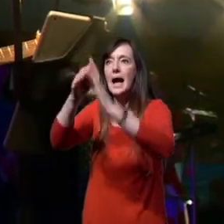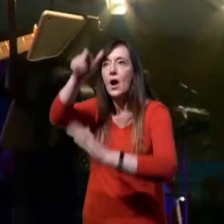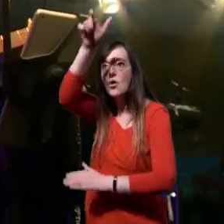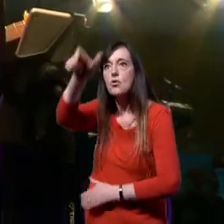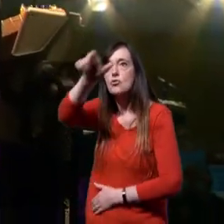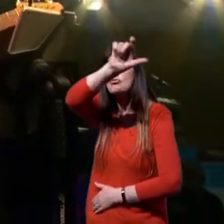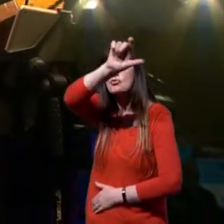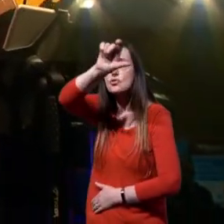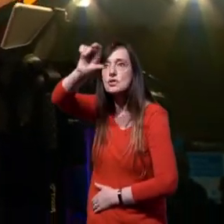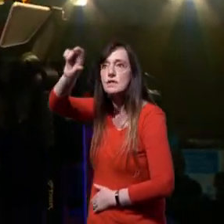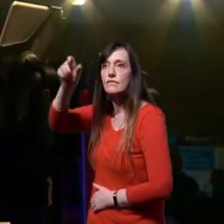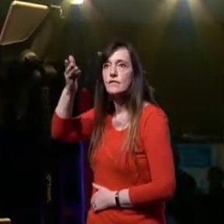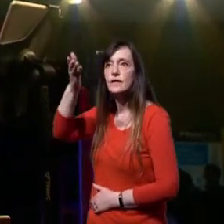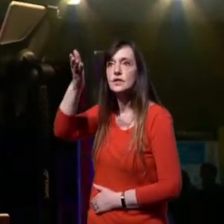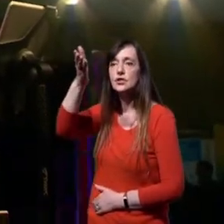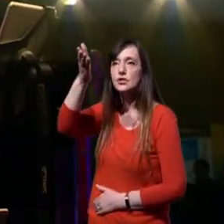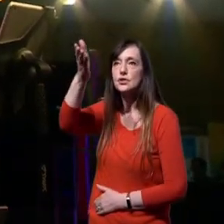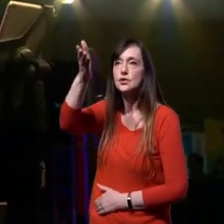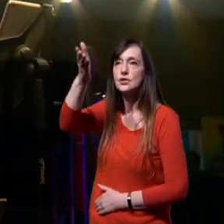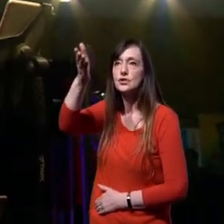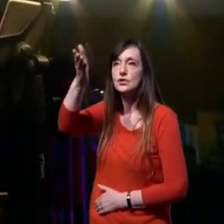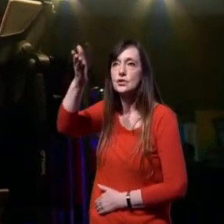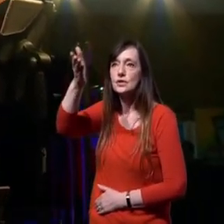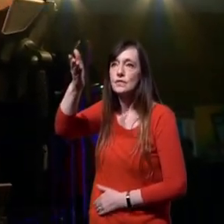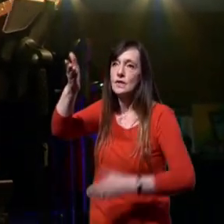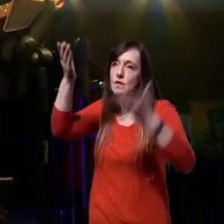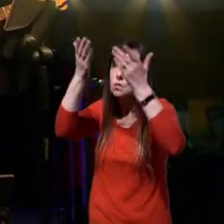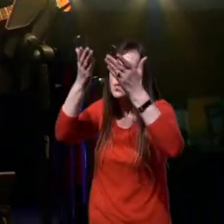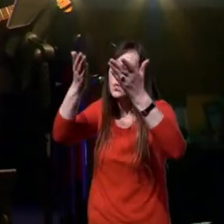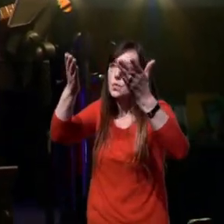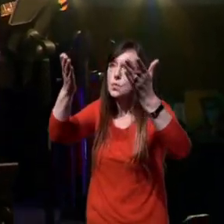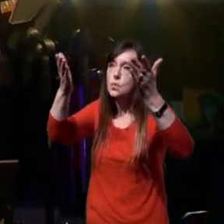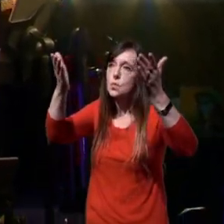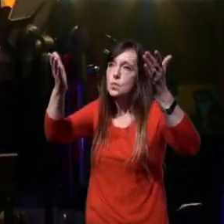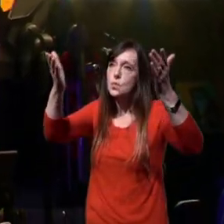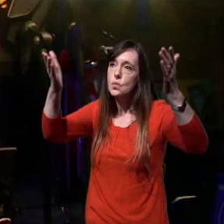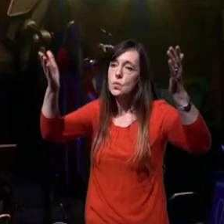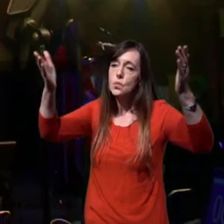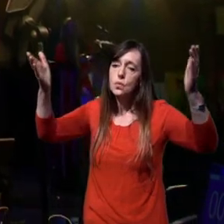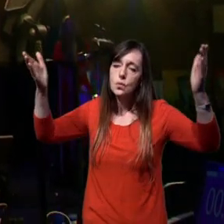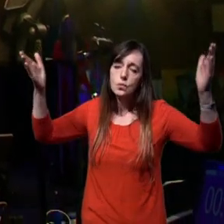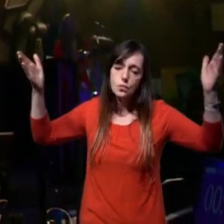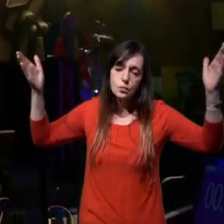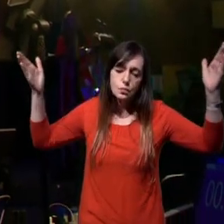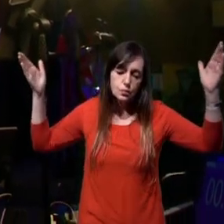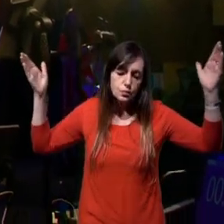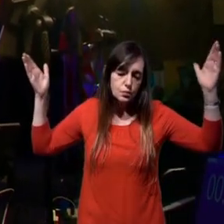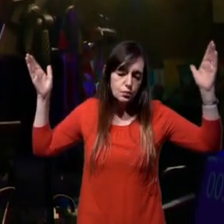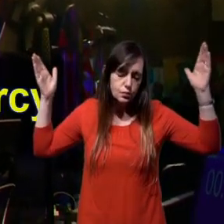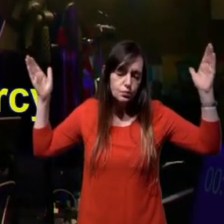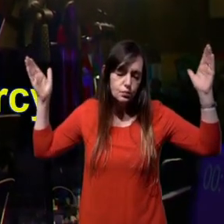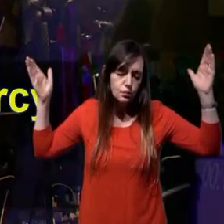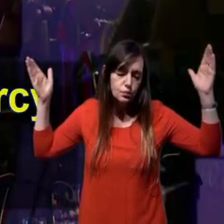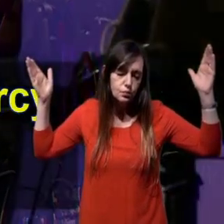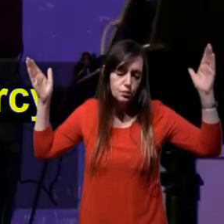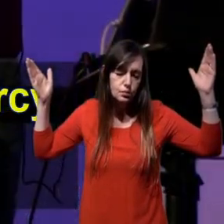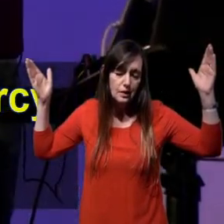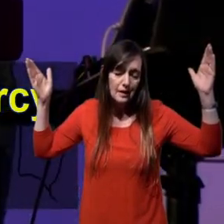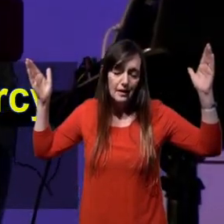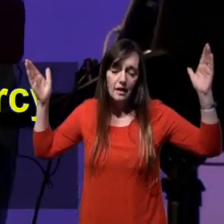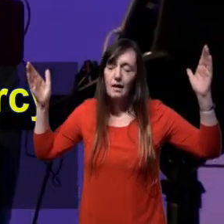On the mount of crucifixion, fountains open deep and